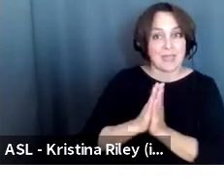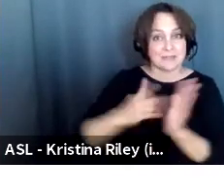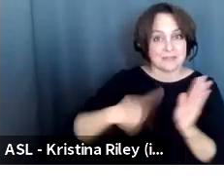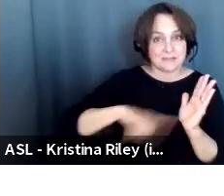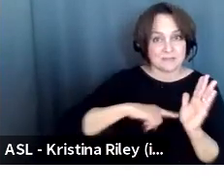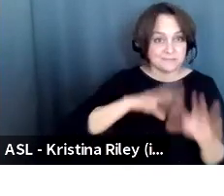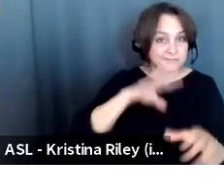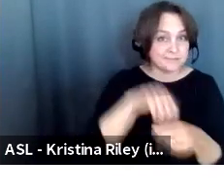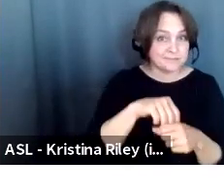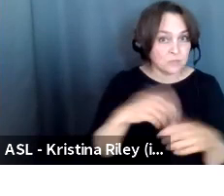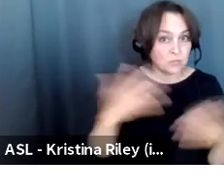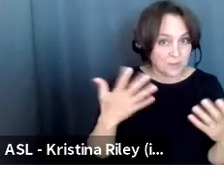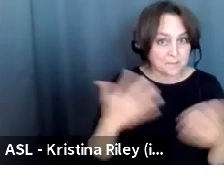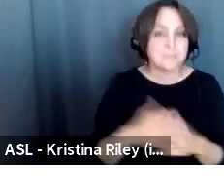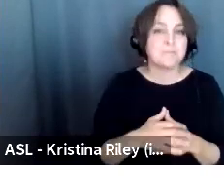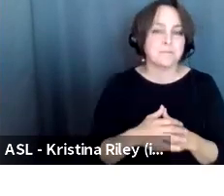was